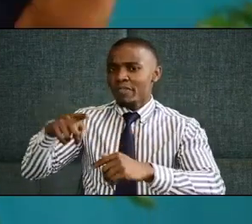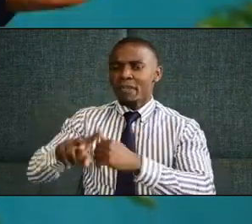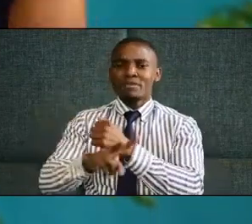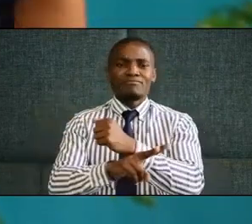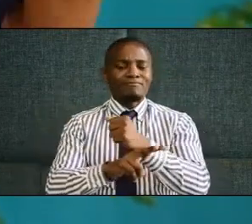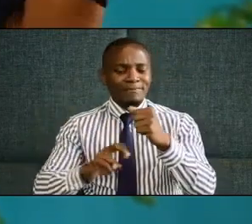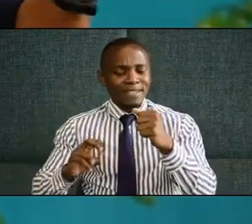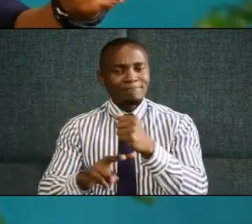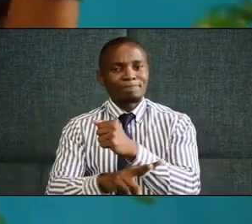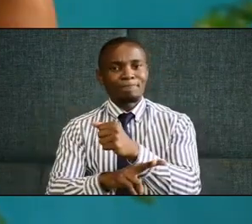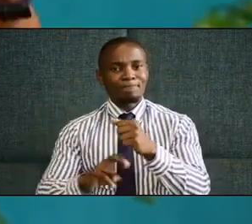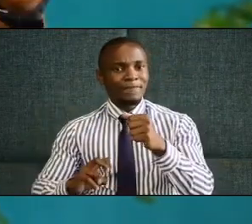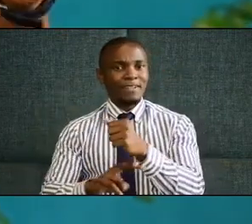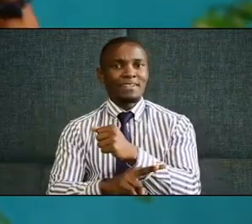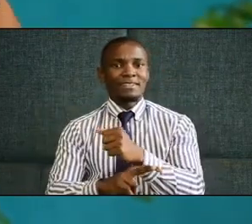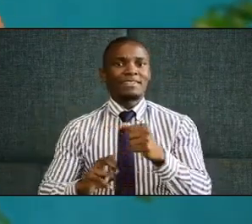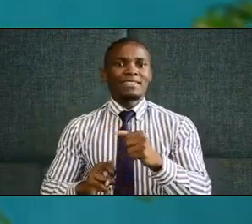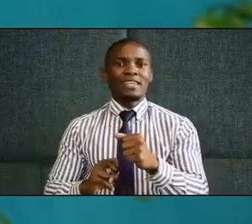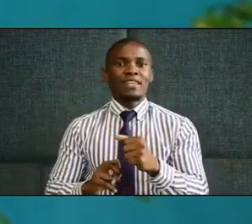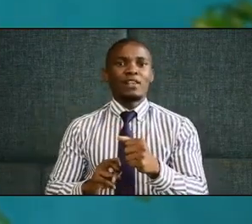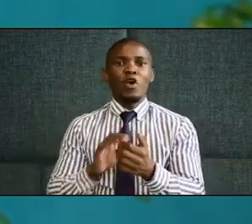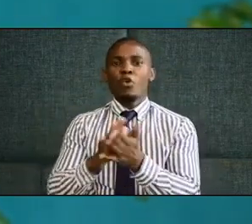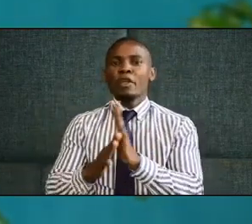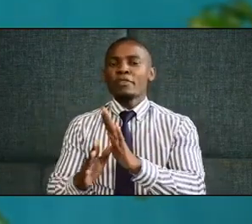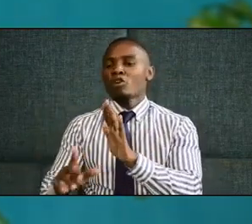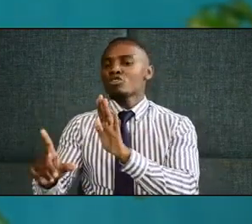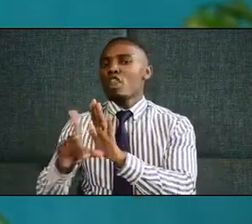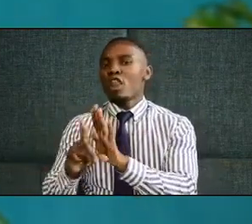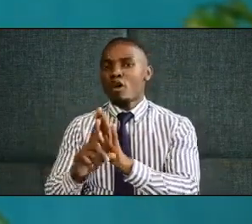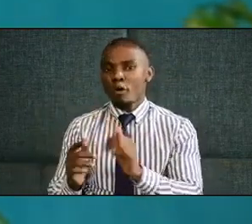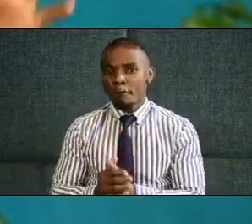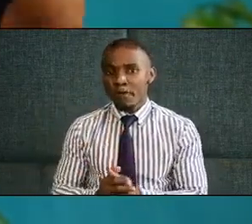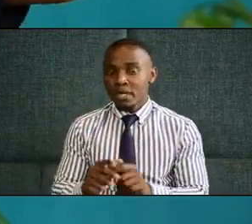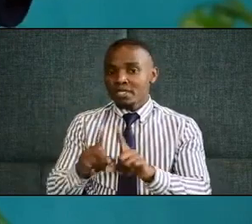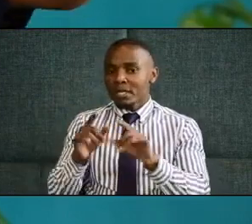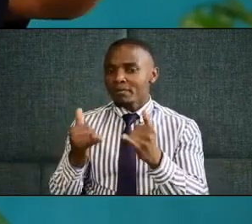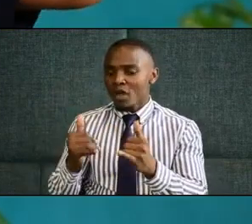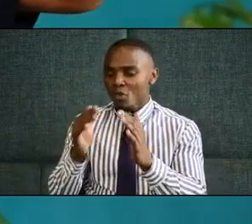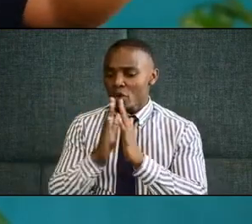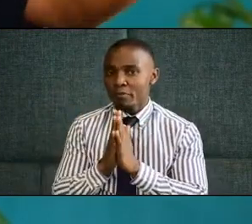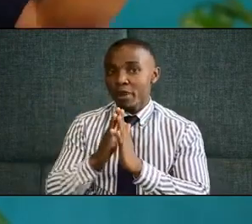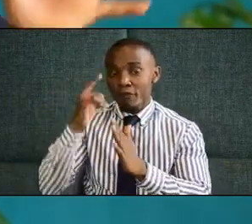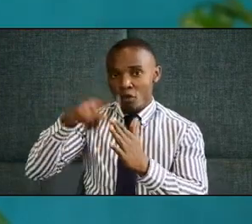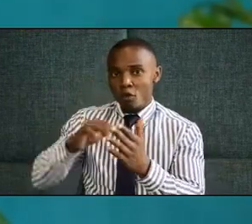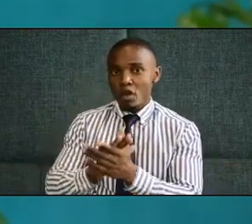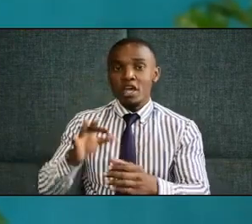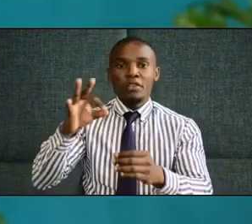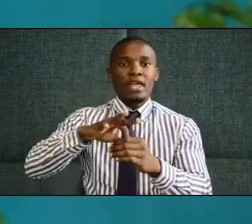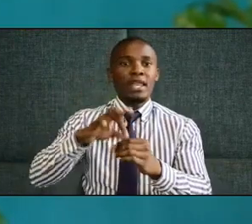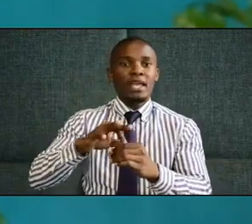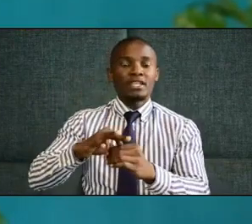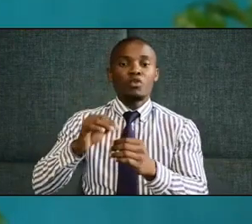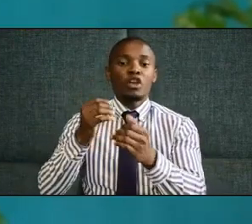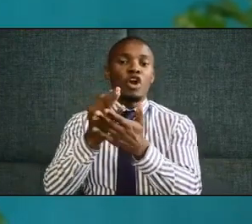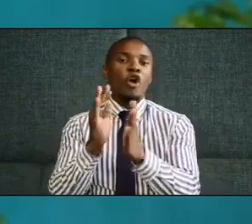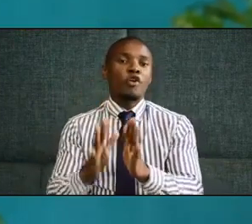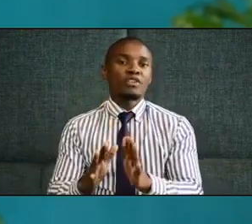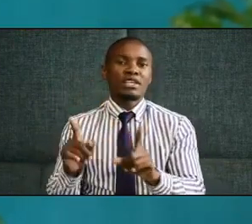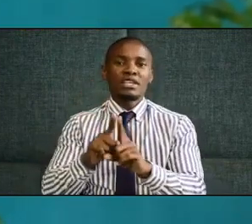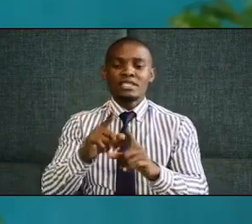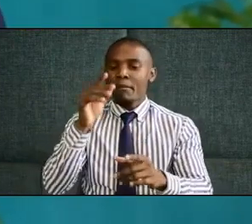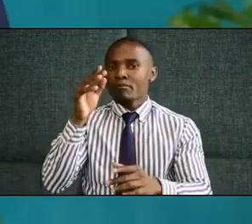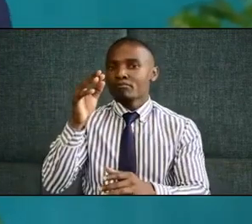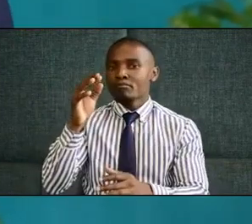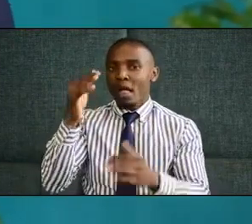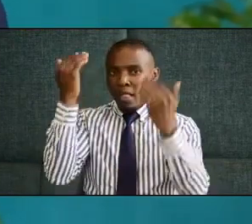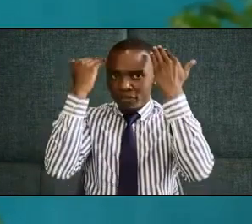they steal and steal with impunity. We pray today for the elected officers of our land, the judiciary,